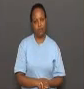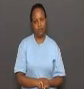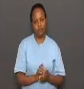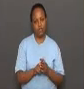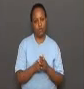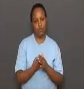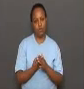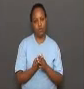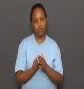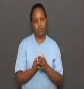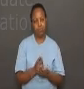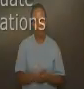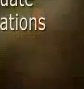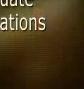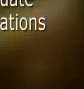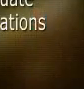Begin.